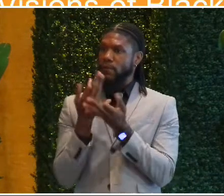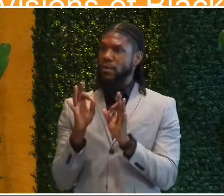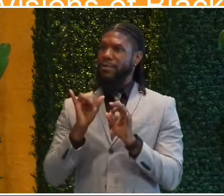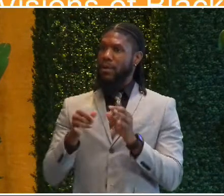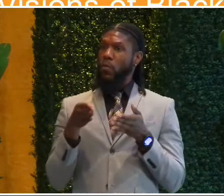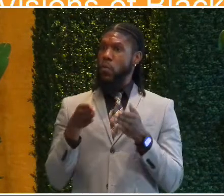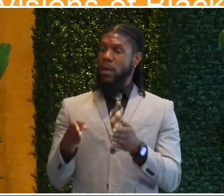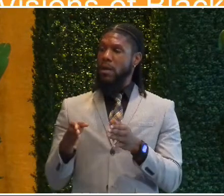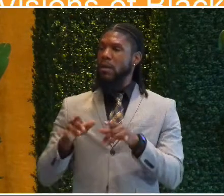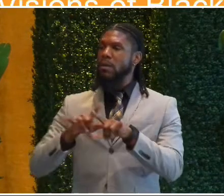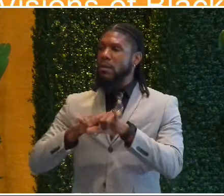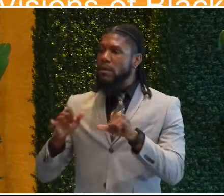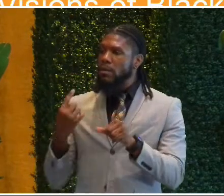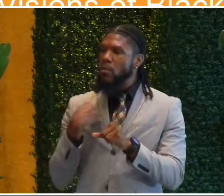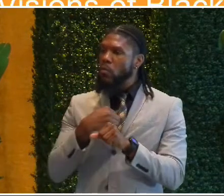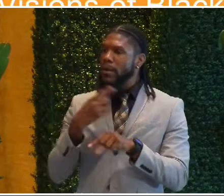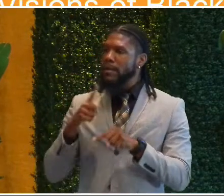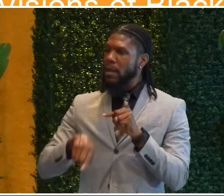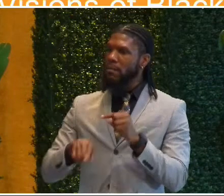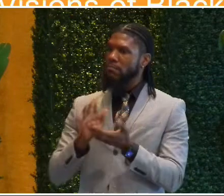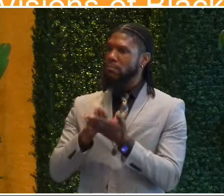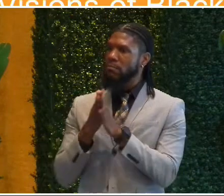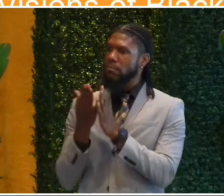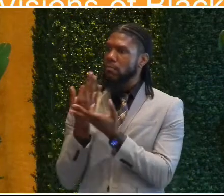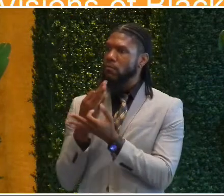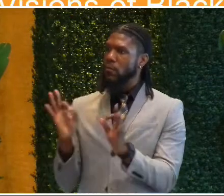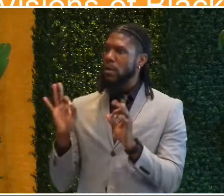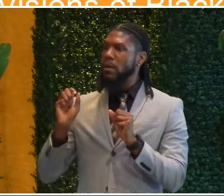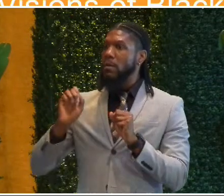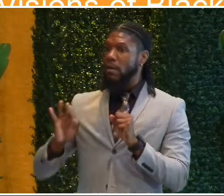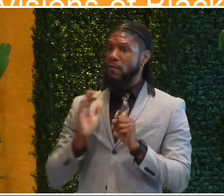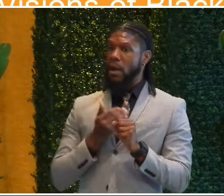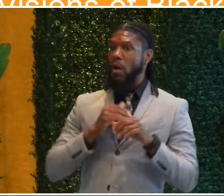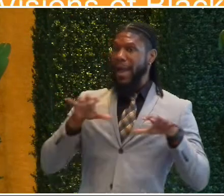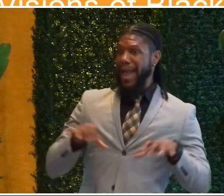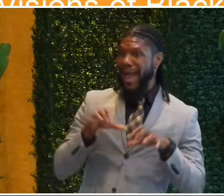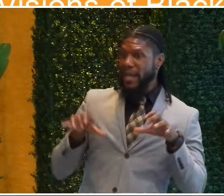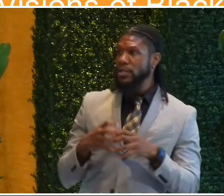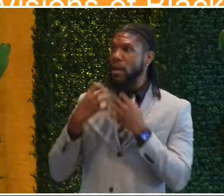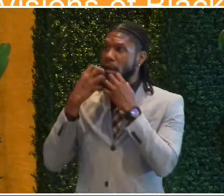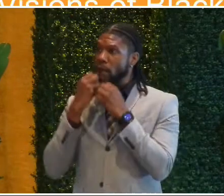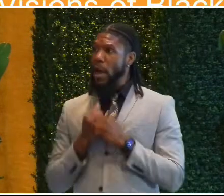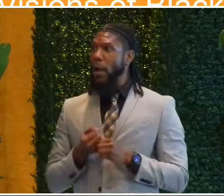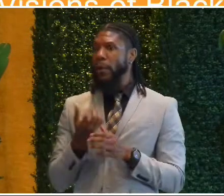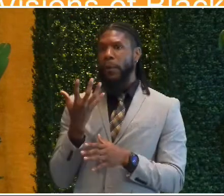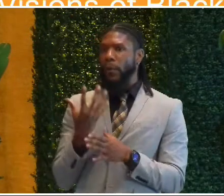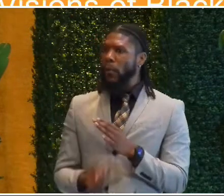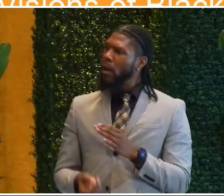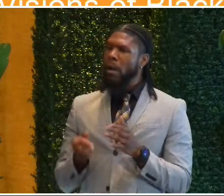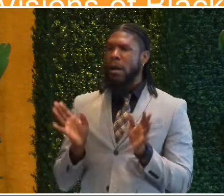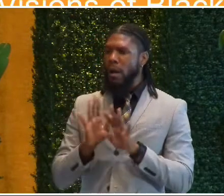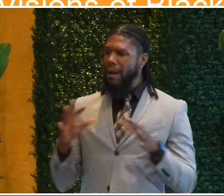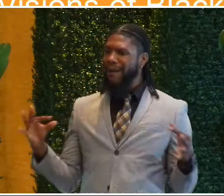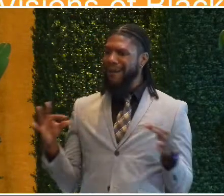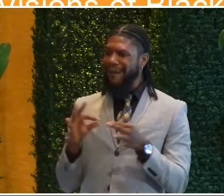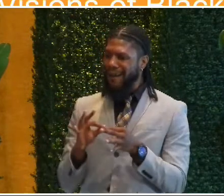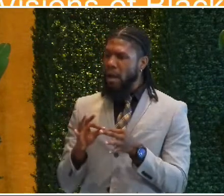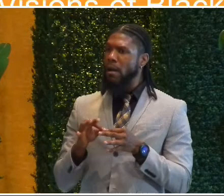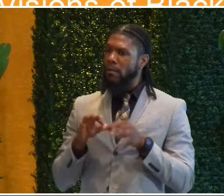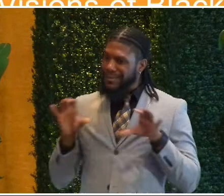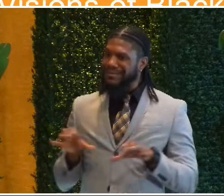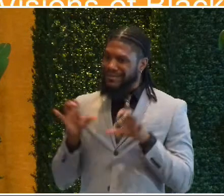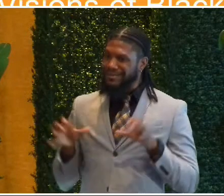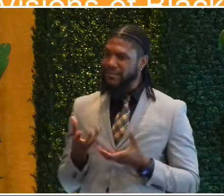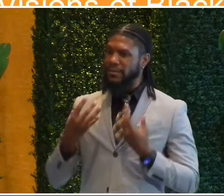free if we don't shrink the gap between our values and our actions. That's got to be a daily practice for